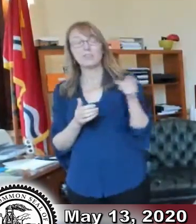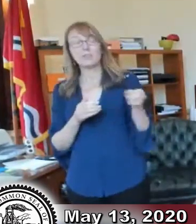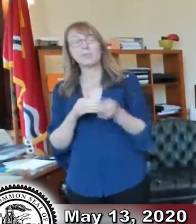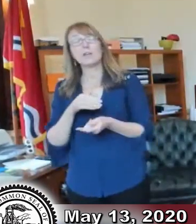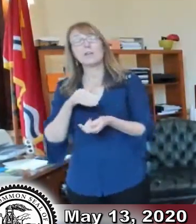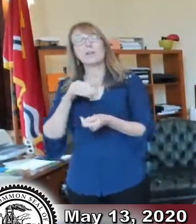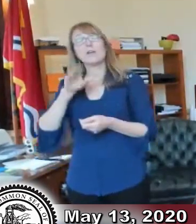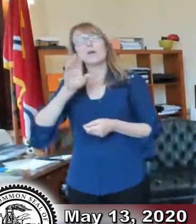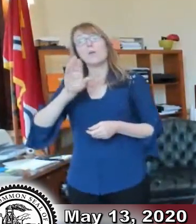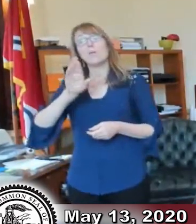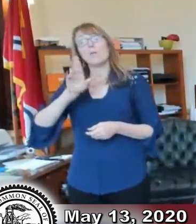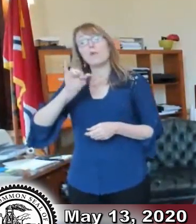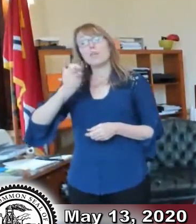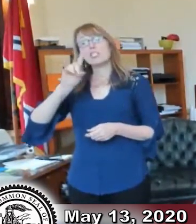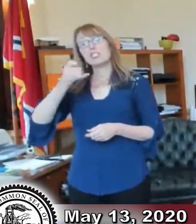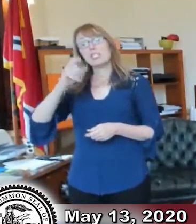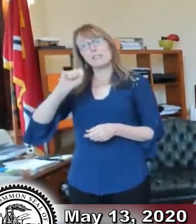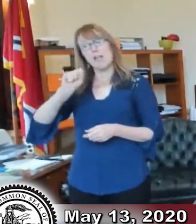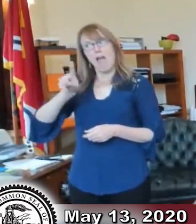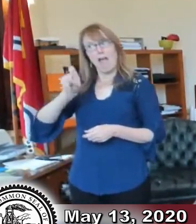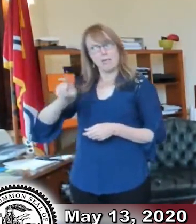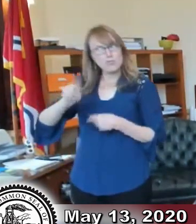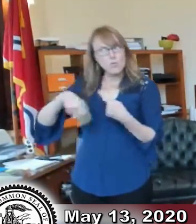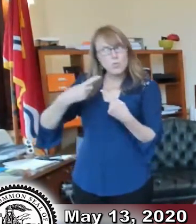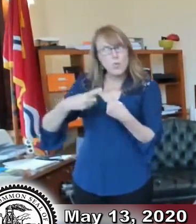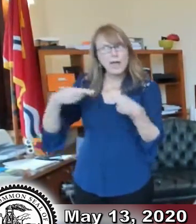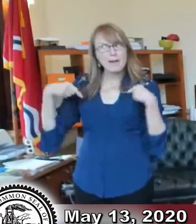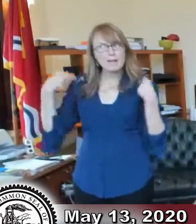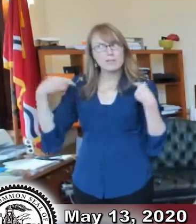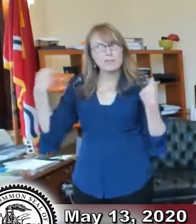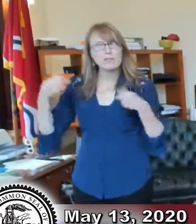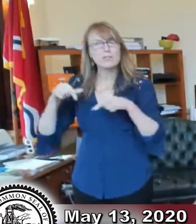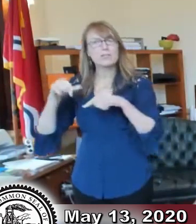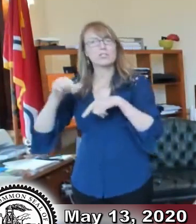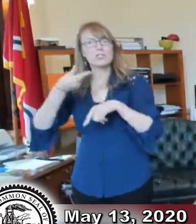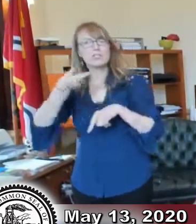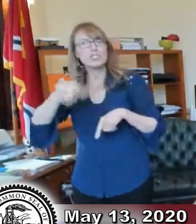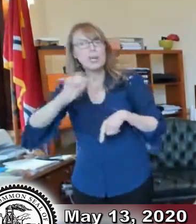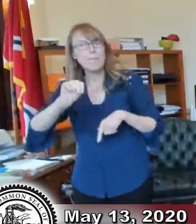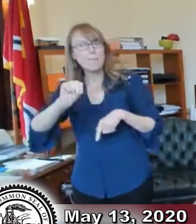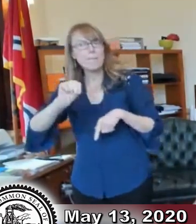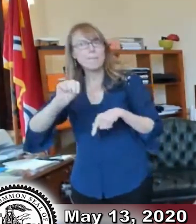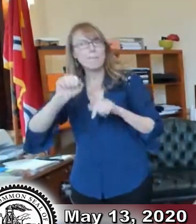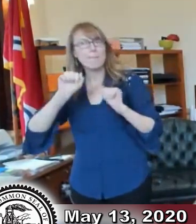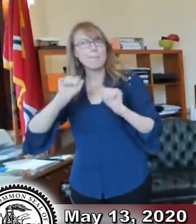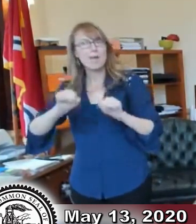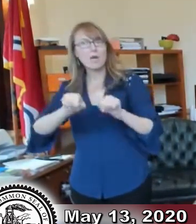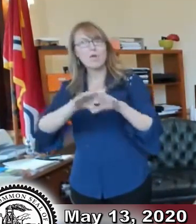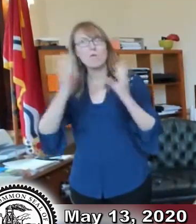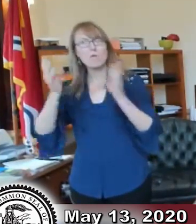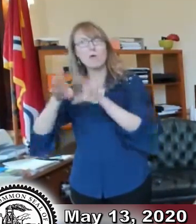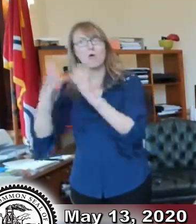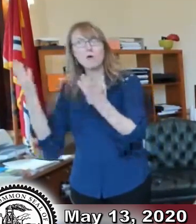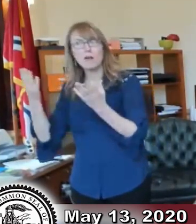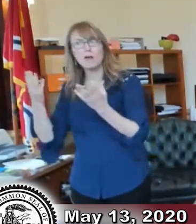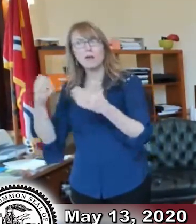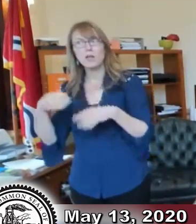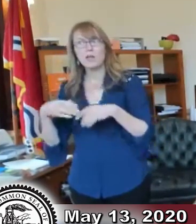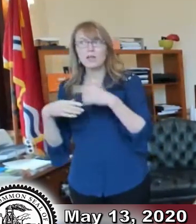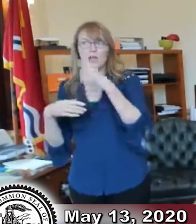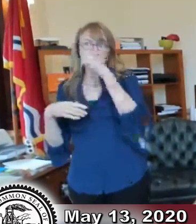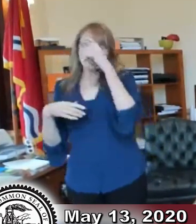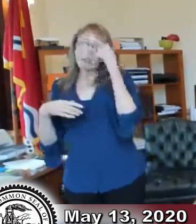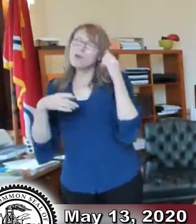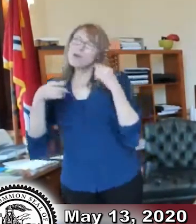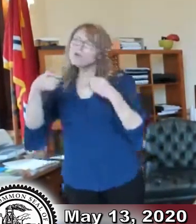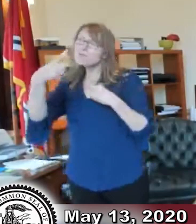for gyms to be able to reopen. And she also follows up and asks, is it possible that gyms could send the city an example of what they can